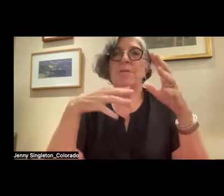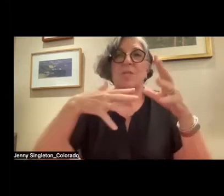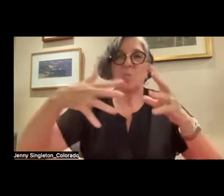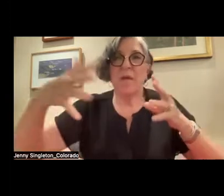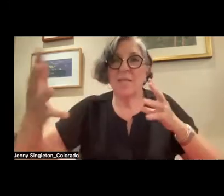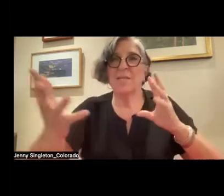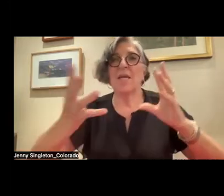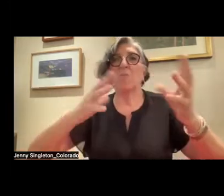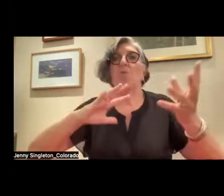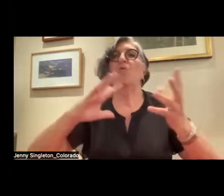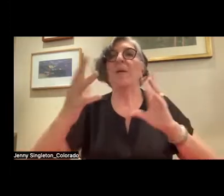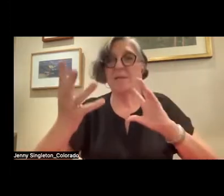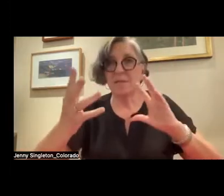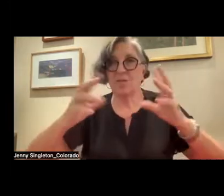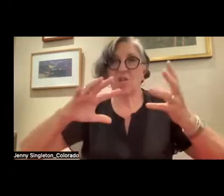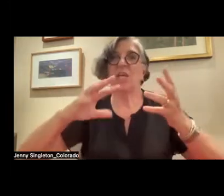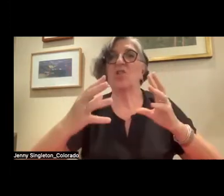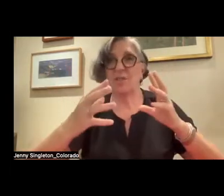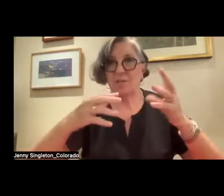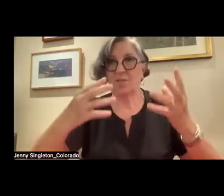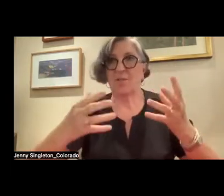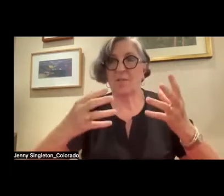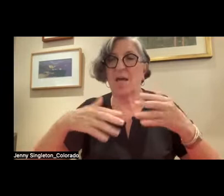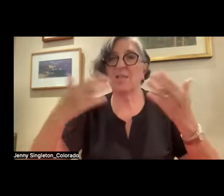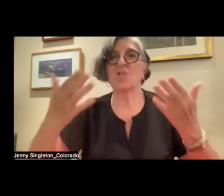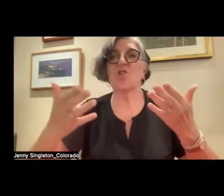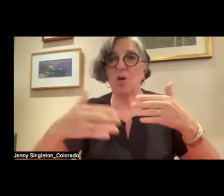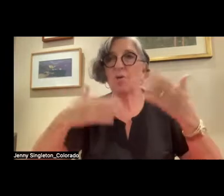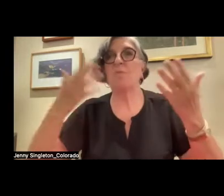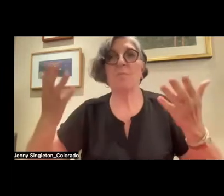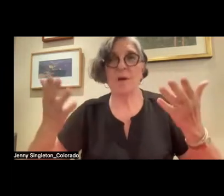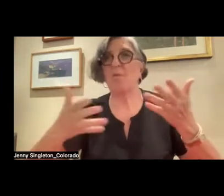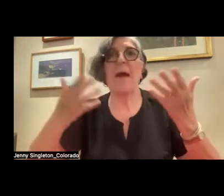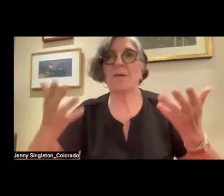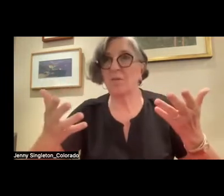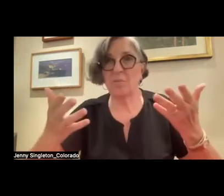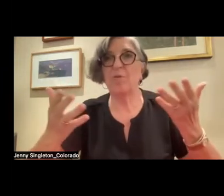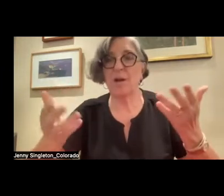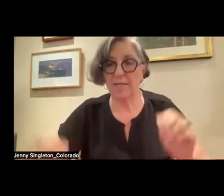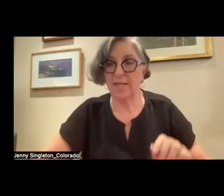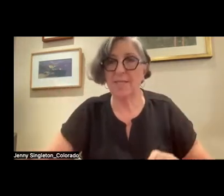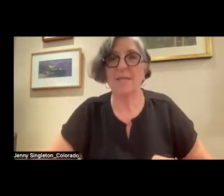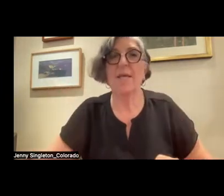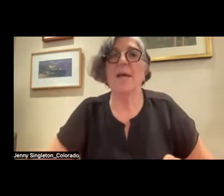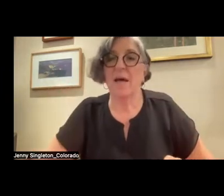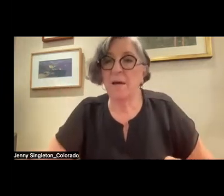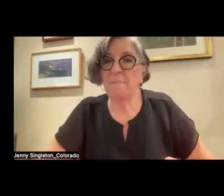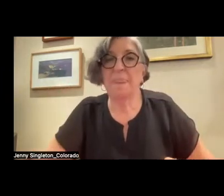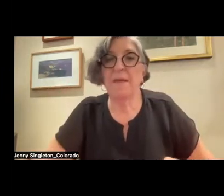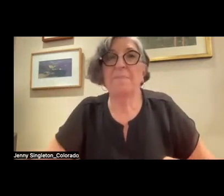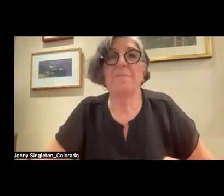use space and movement changes to the sign to show a grammatical process.